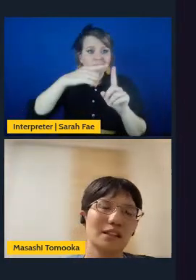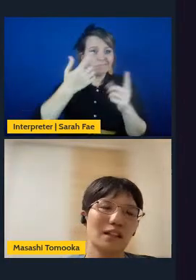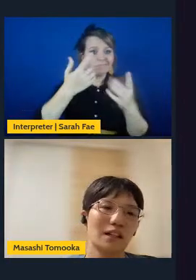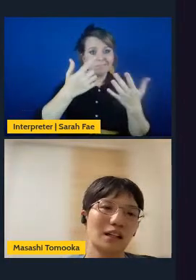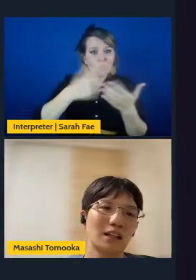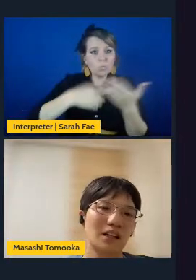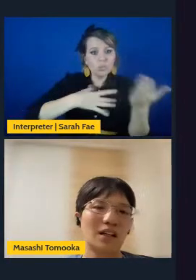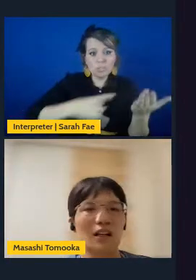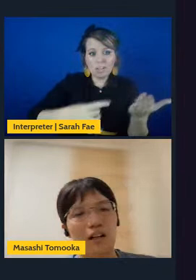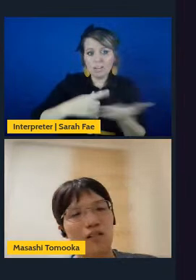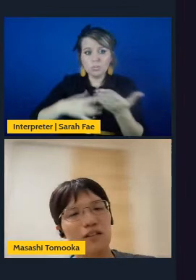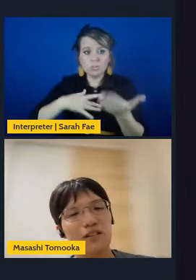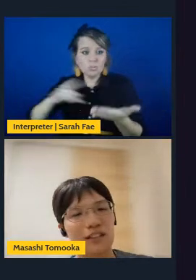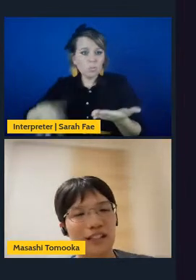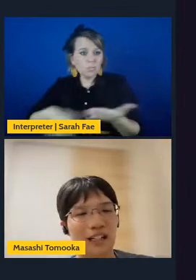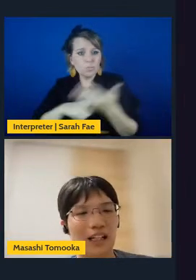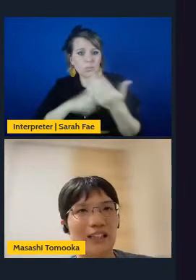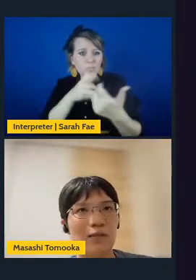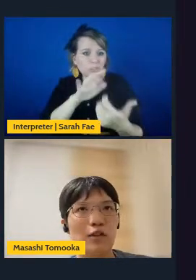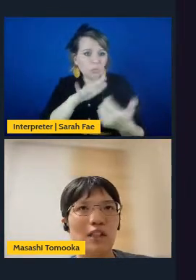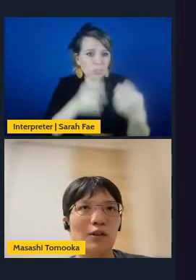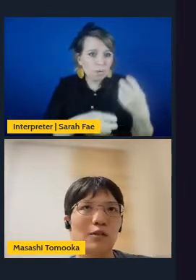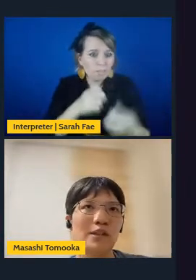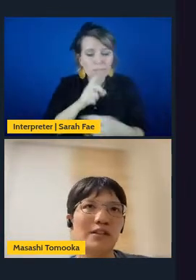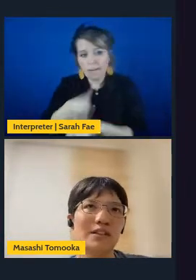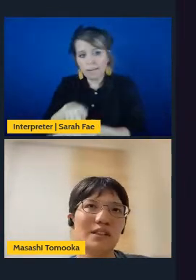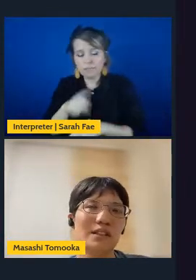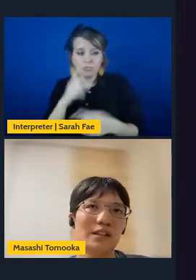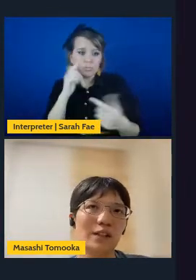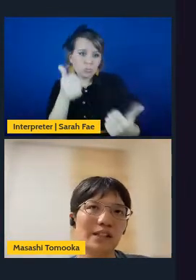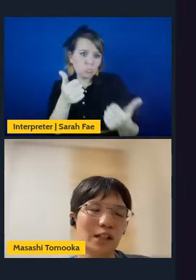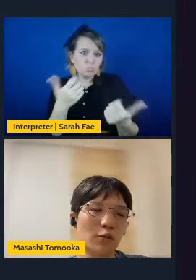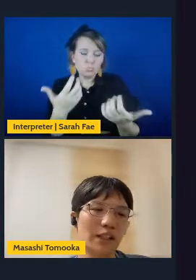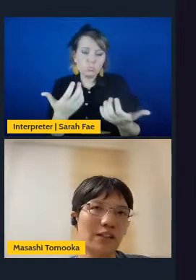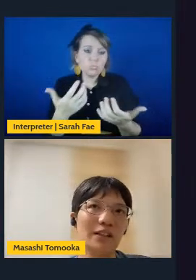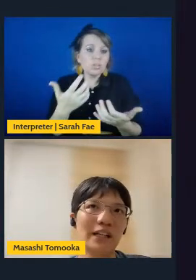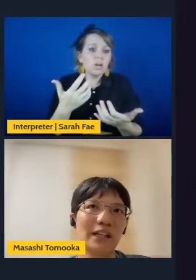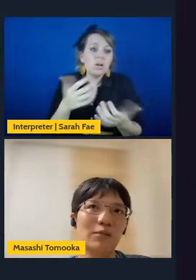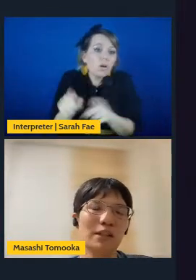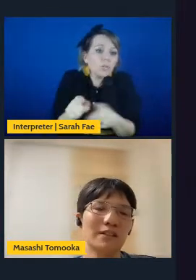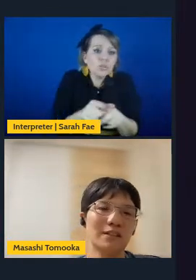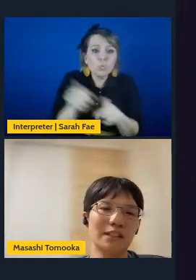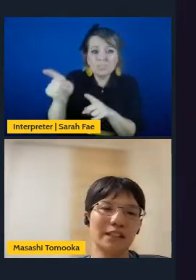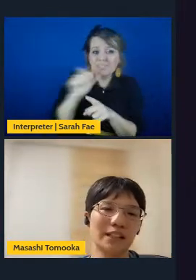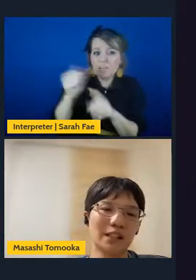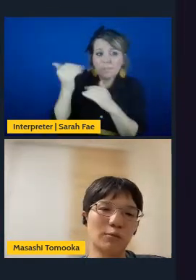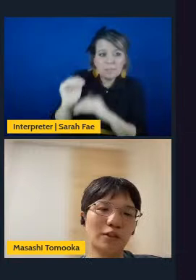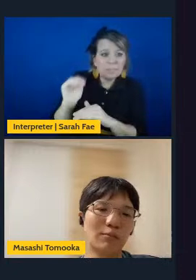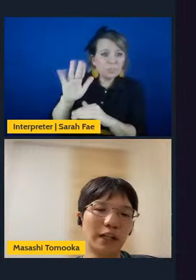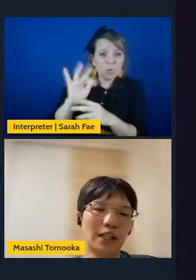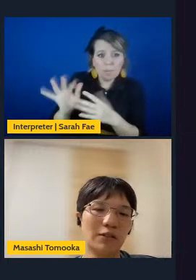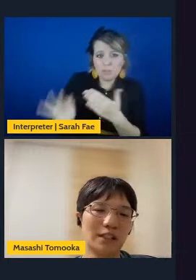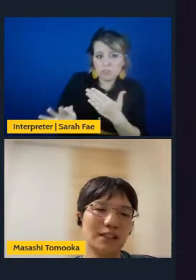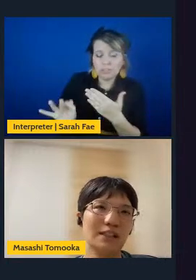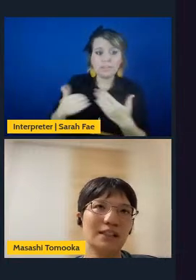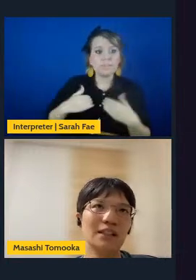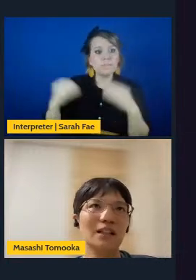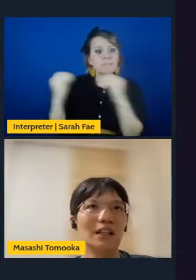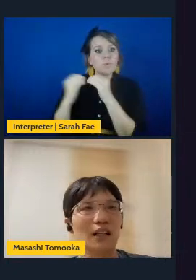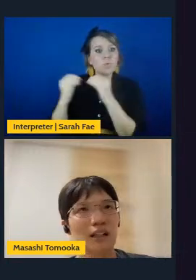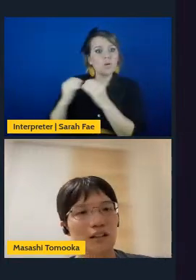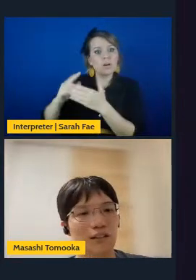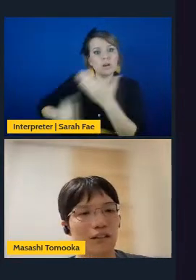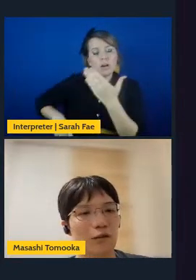case. Also, there are other possible options, which I omitted today because they are more minor ones, I